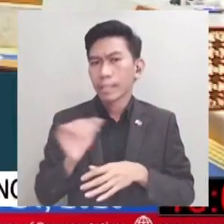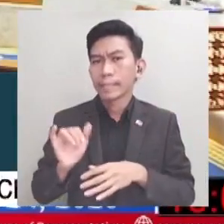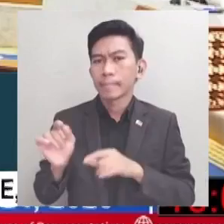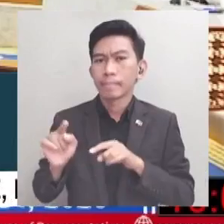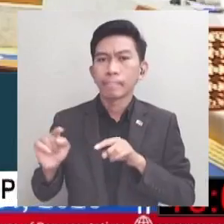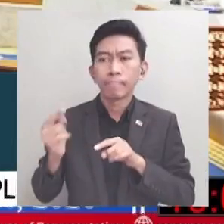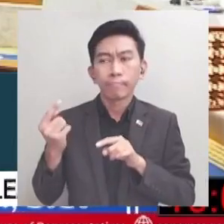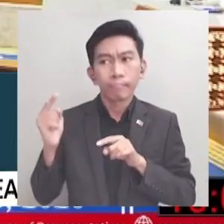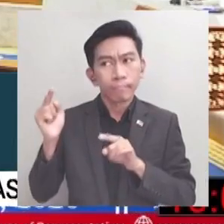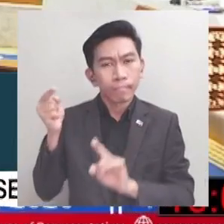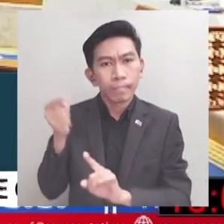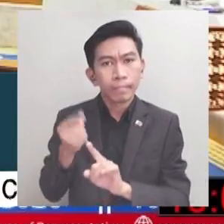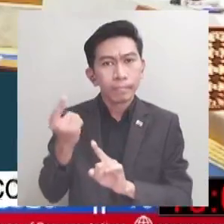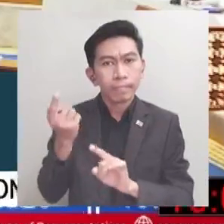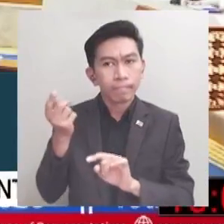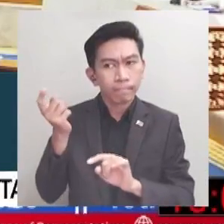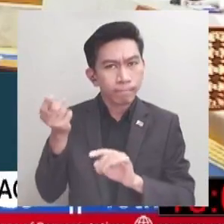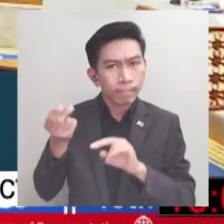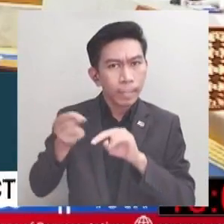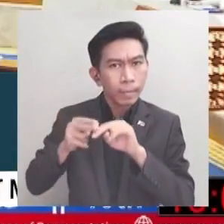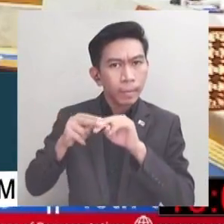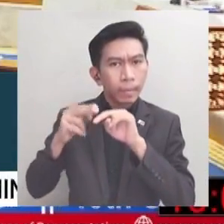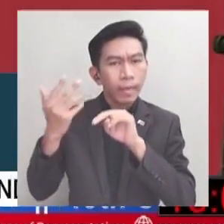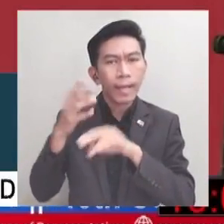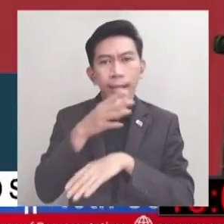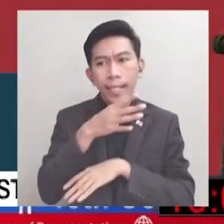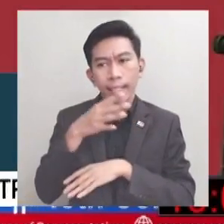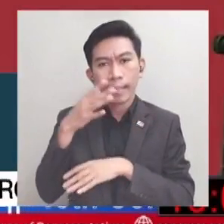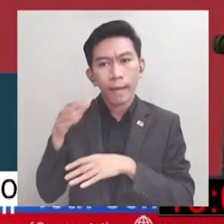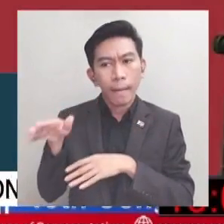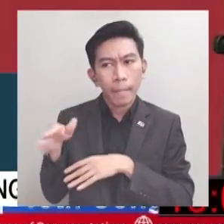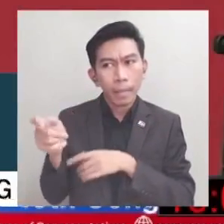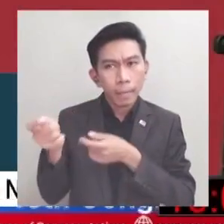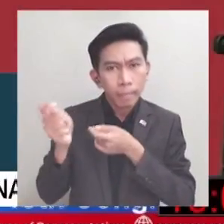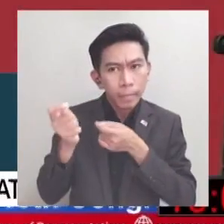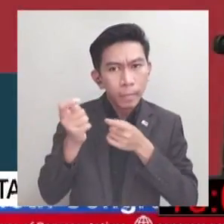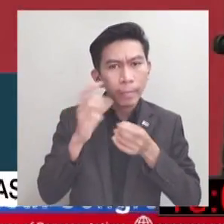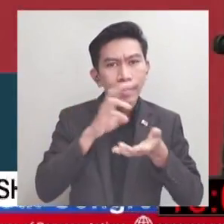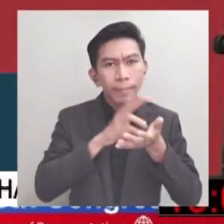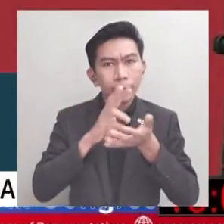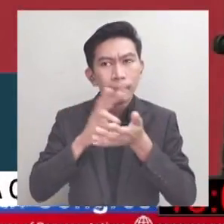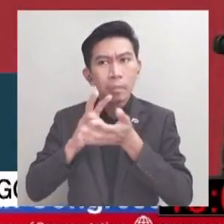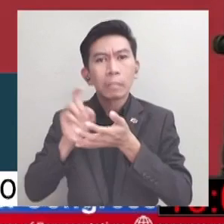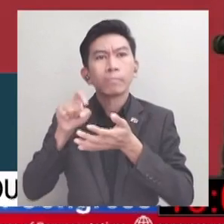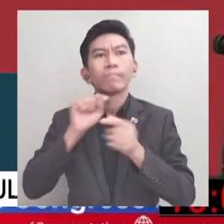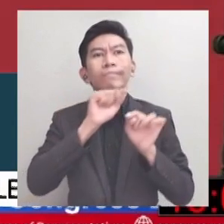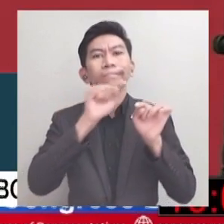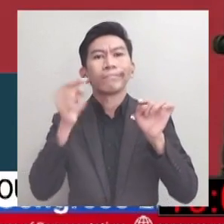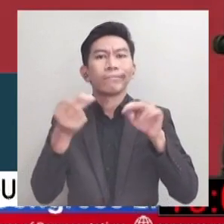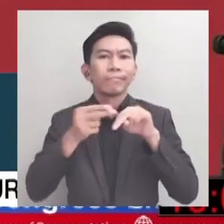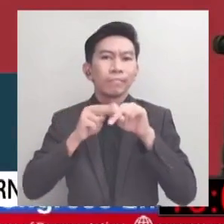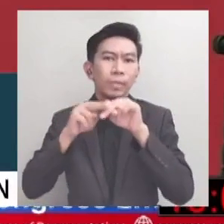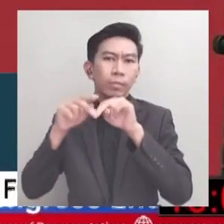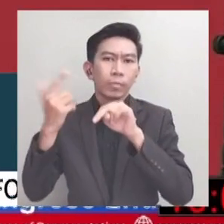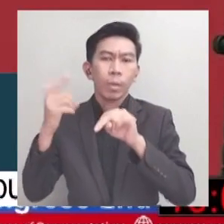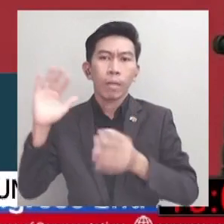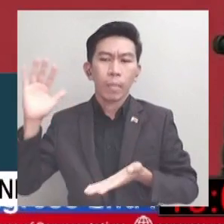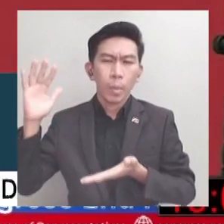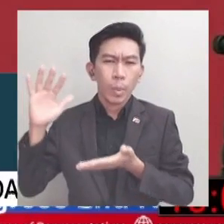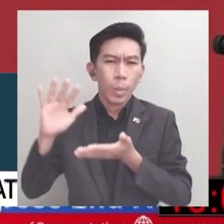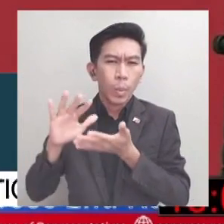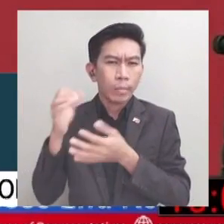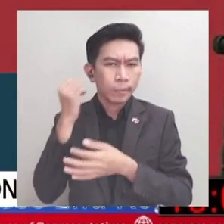existing strategic agriculture and fisheries development zones to bolster efforts against illegal, unreported,